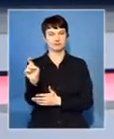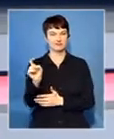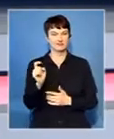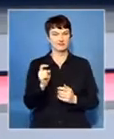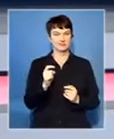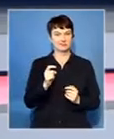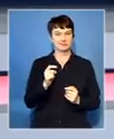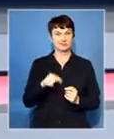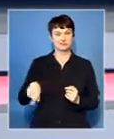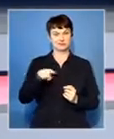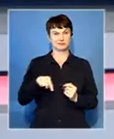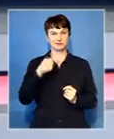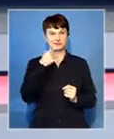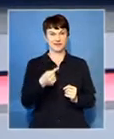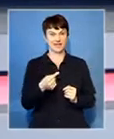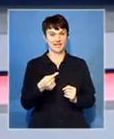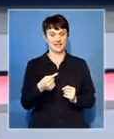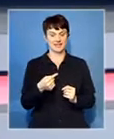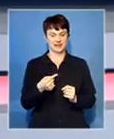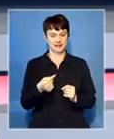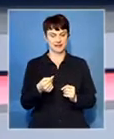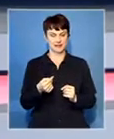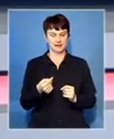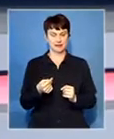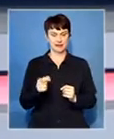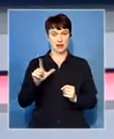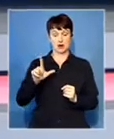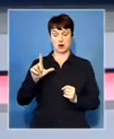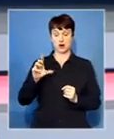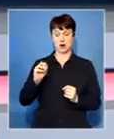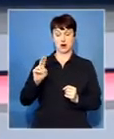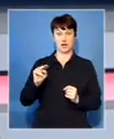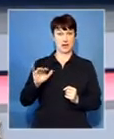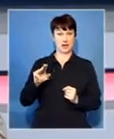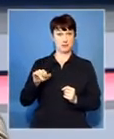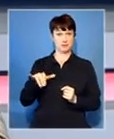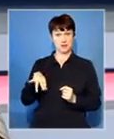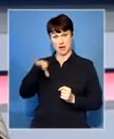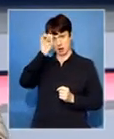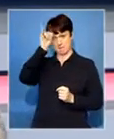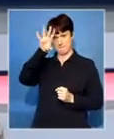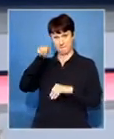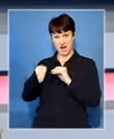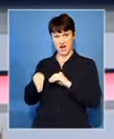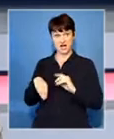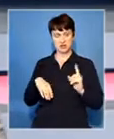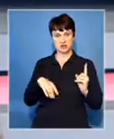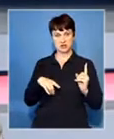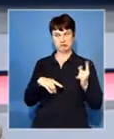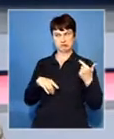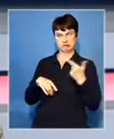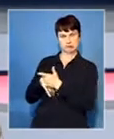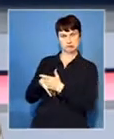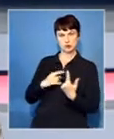them. Was saying to the acting head of Lonmin at the time that in spite